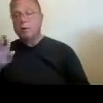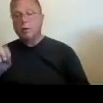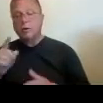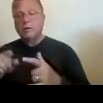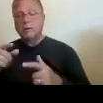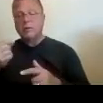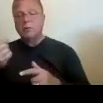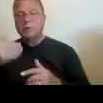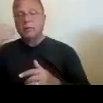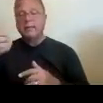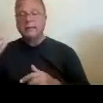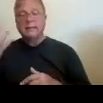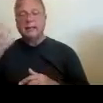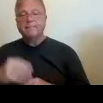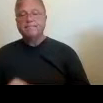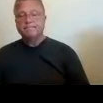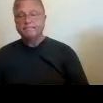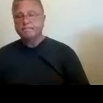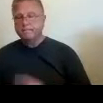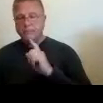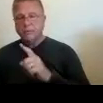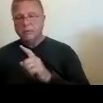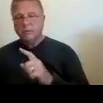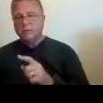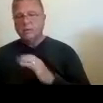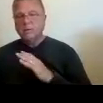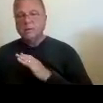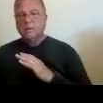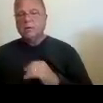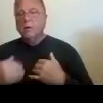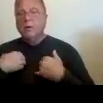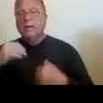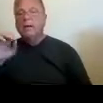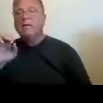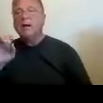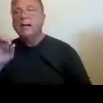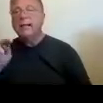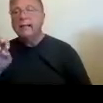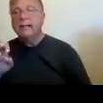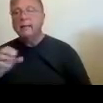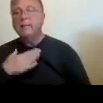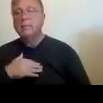going in that direction. Yeah, that sounds great. We have Aileen. Please unmute yourself.